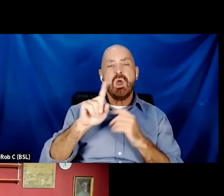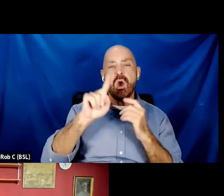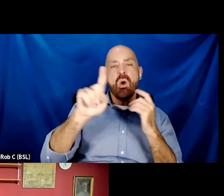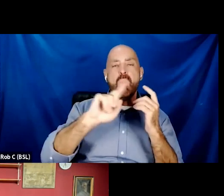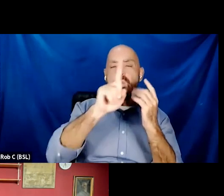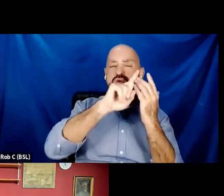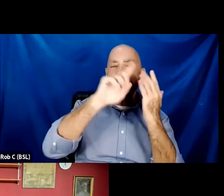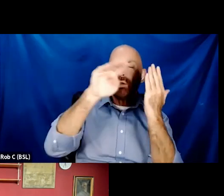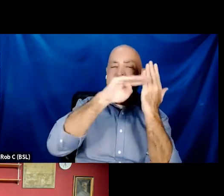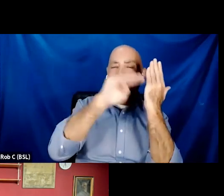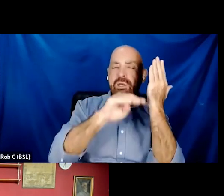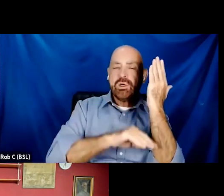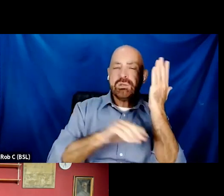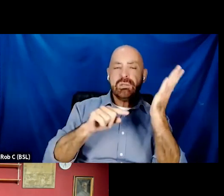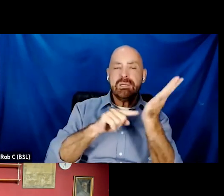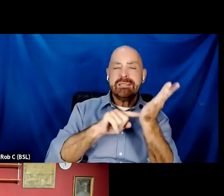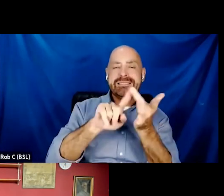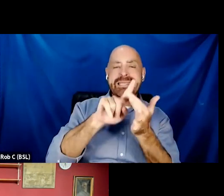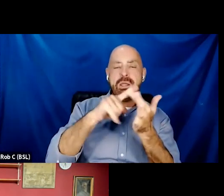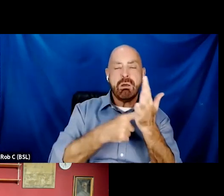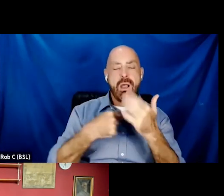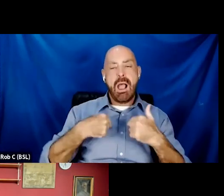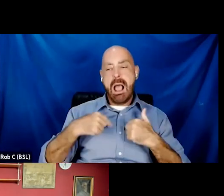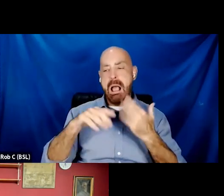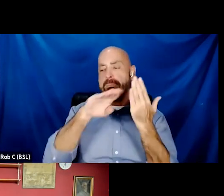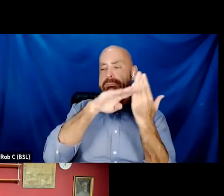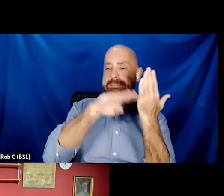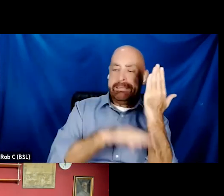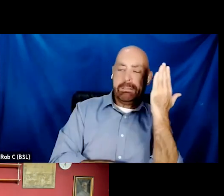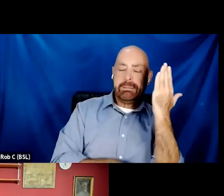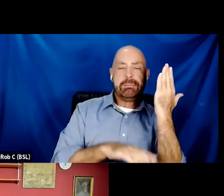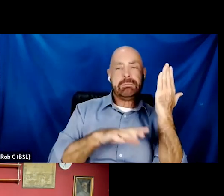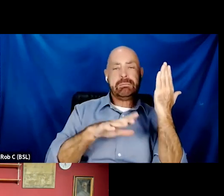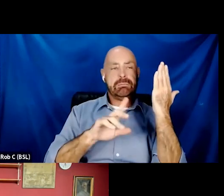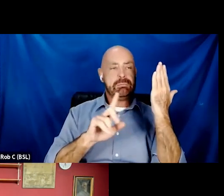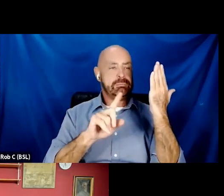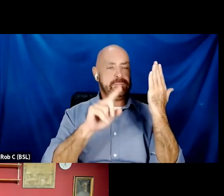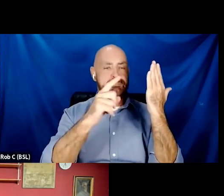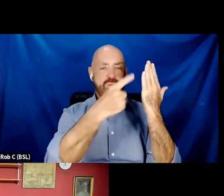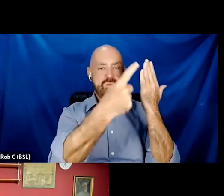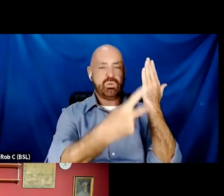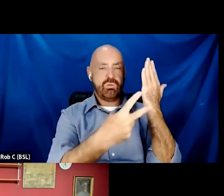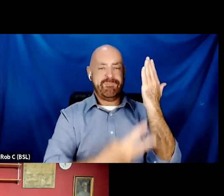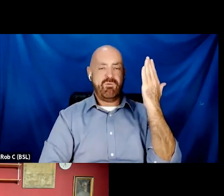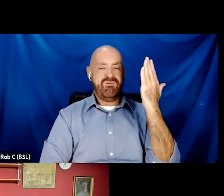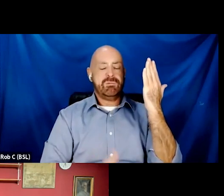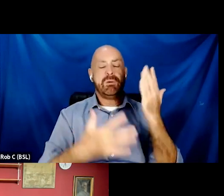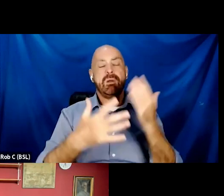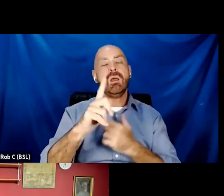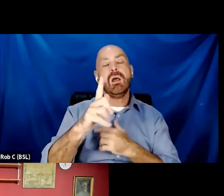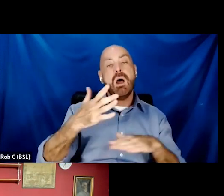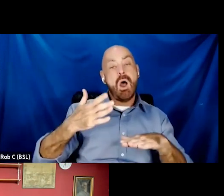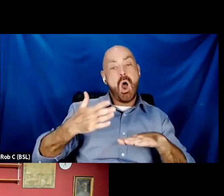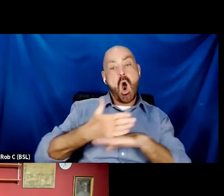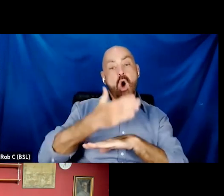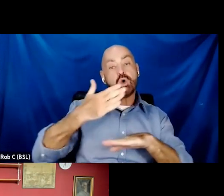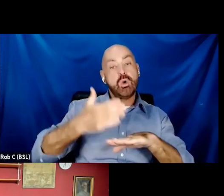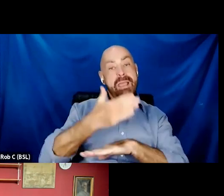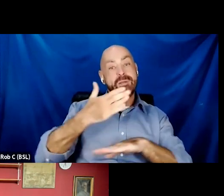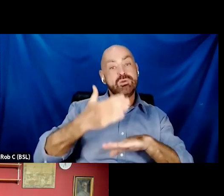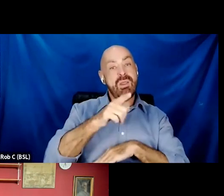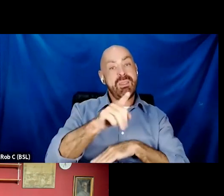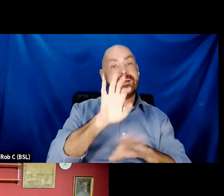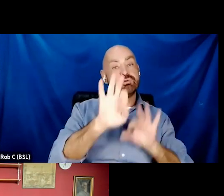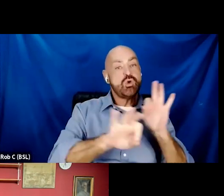test how many people didn't realise they were in particular tiers. By occupation, there isn't that much in that survey, but there are other things.